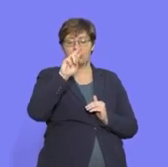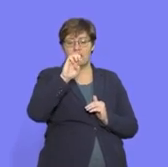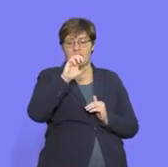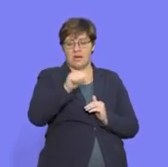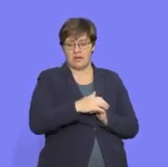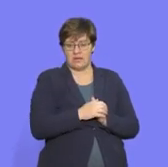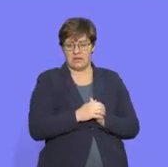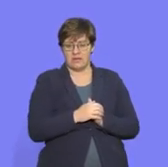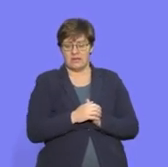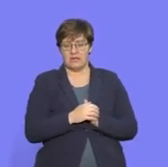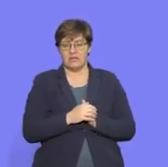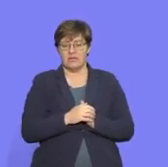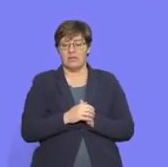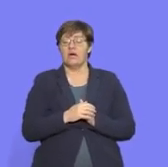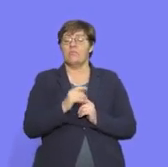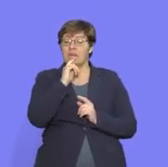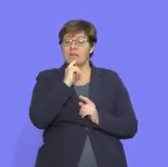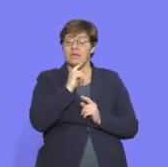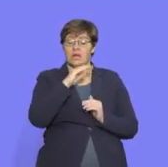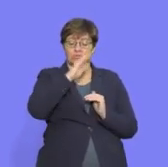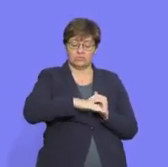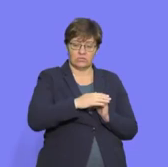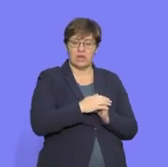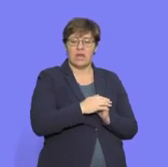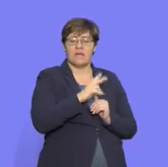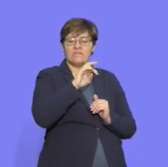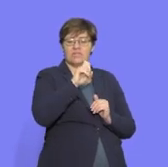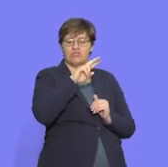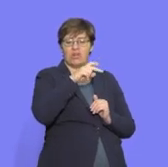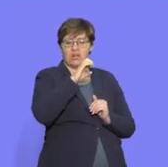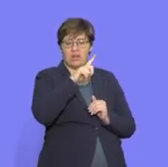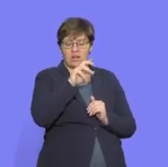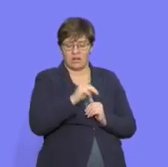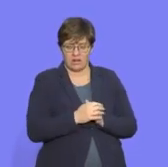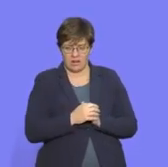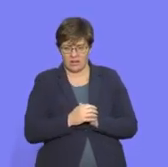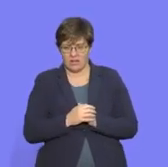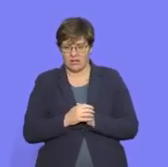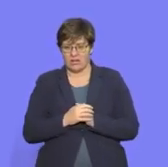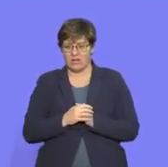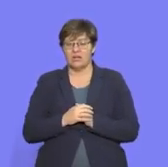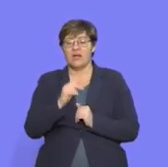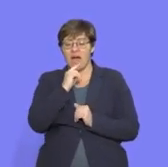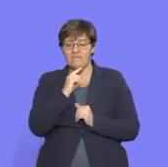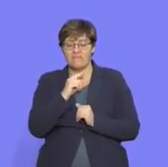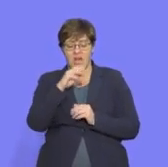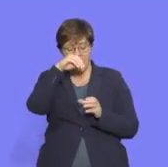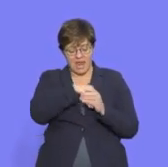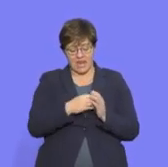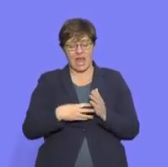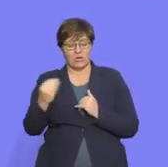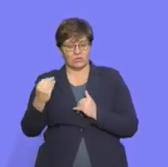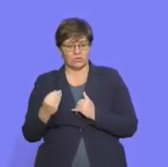right? What is the bottom part? The ventricles, right? And when I say out, I have two